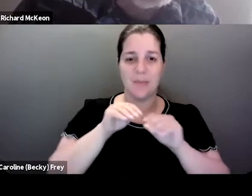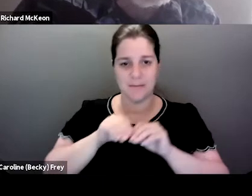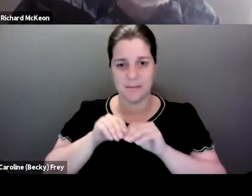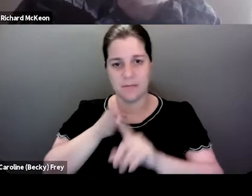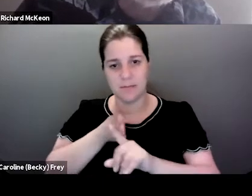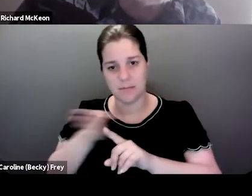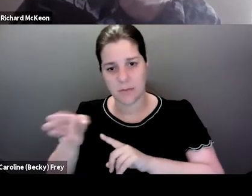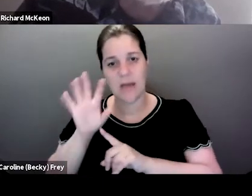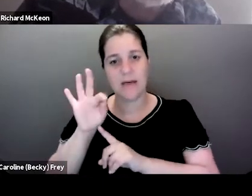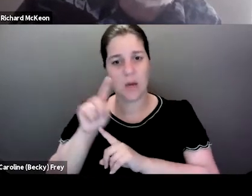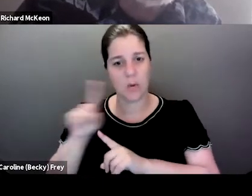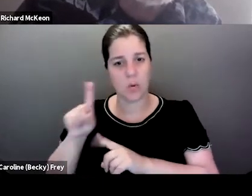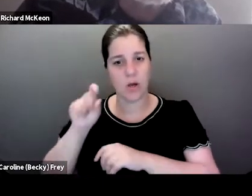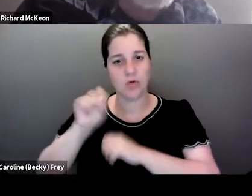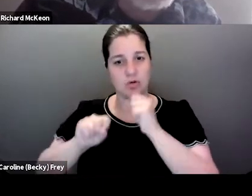locally,